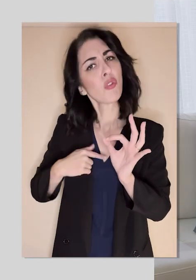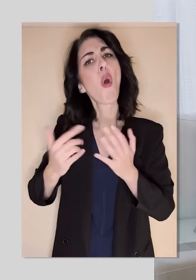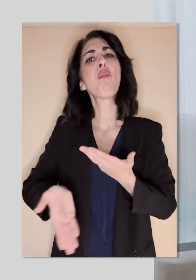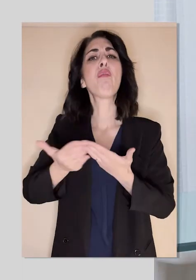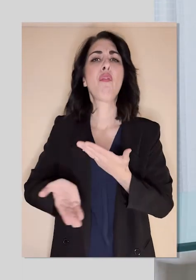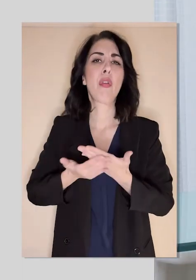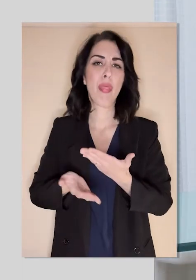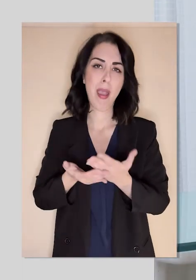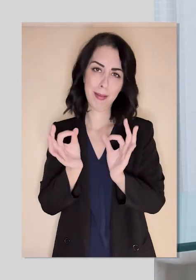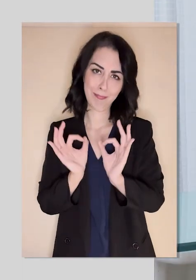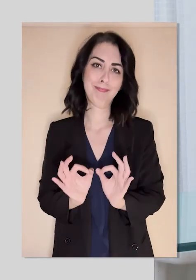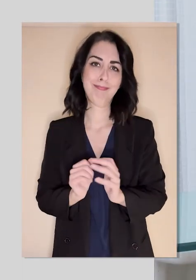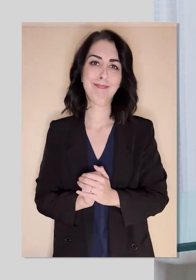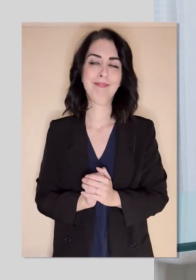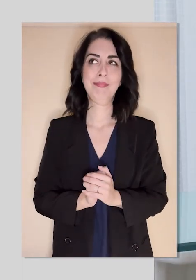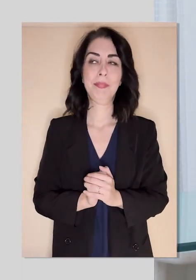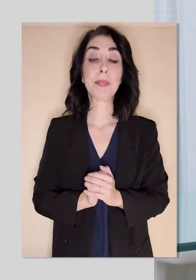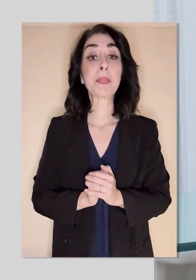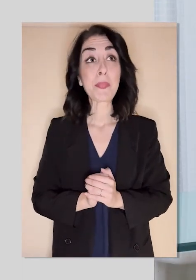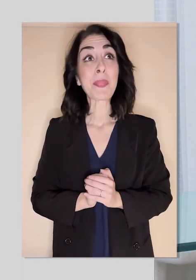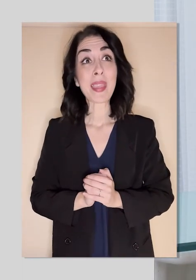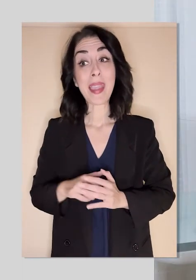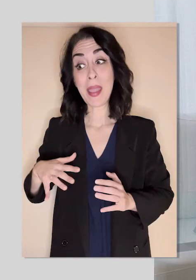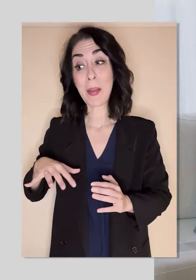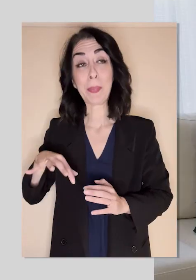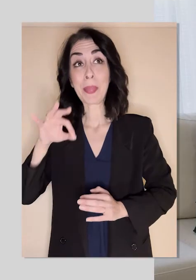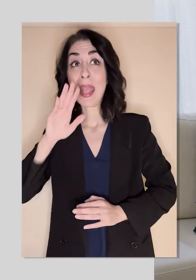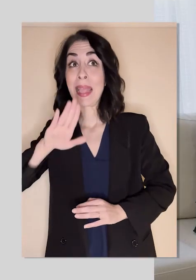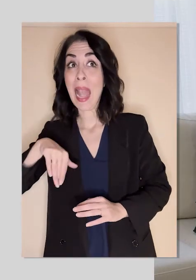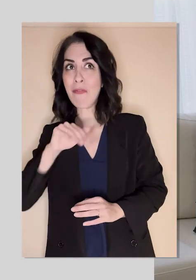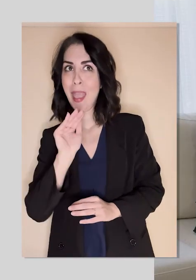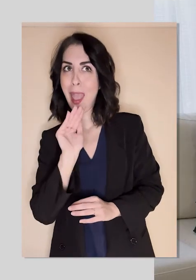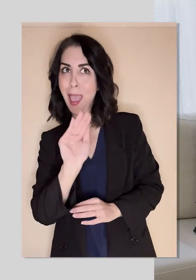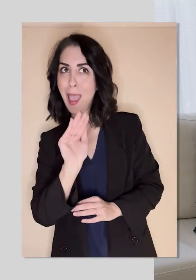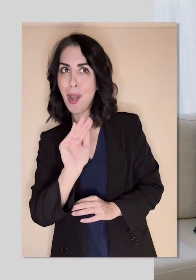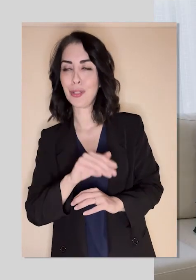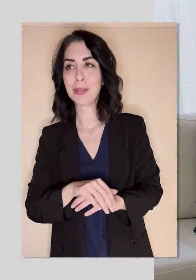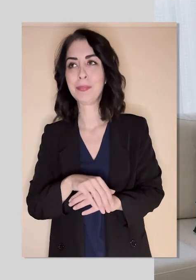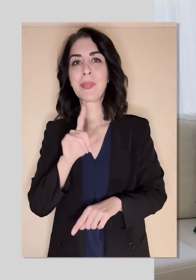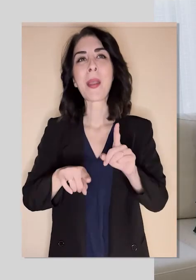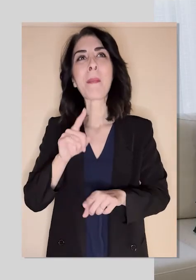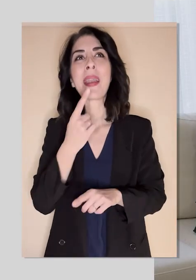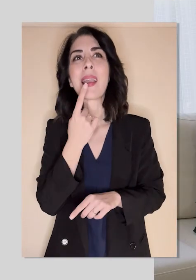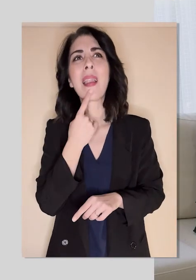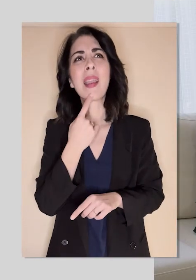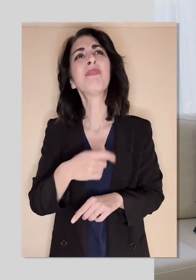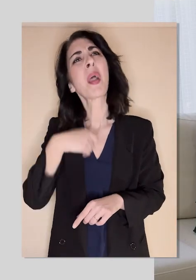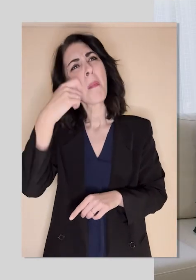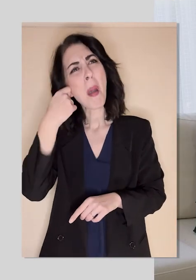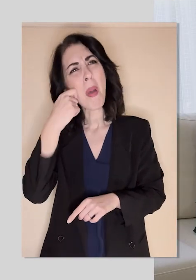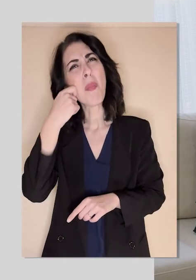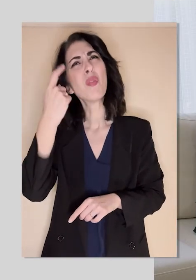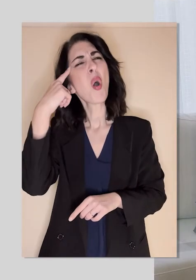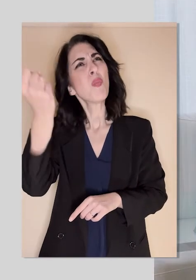final question on this boat, some people say, okay, I know that my mother had severe headaches, but mine are